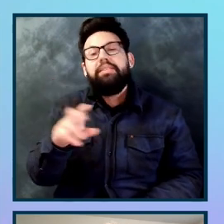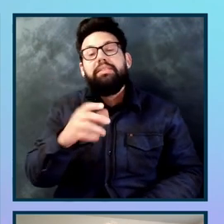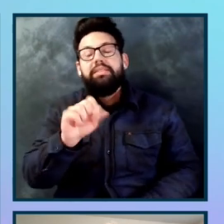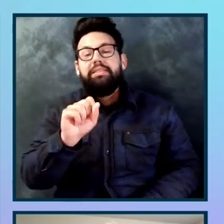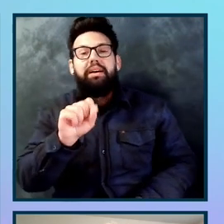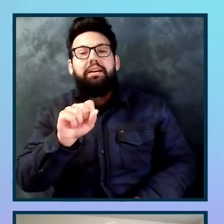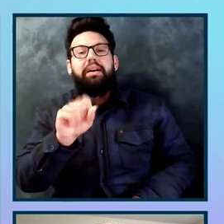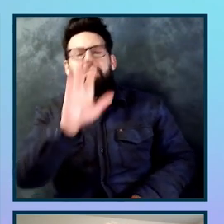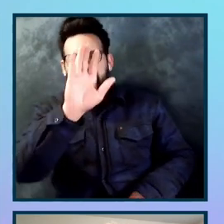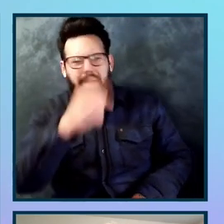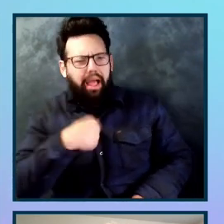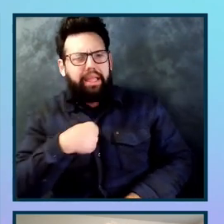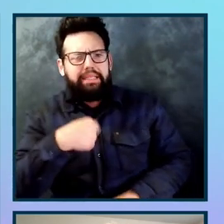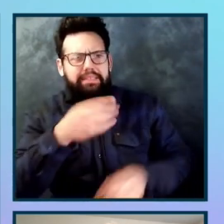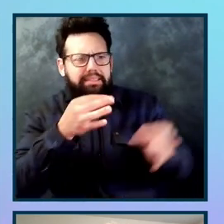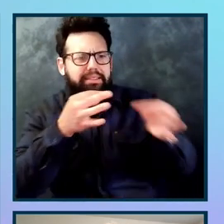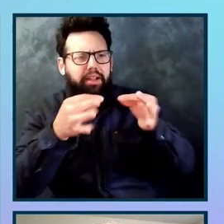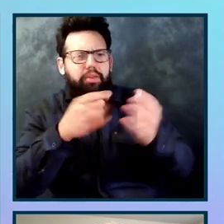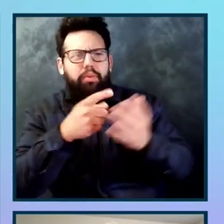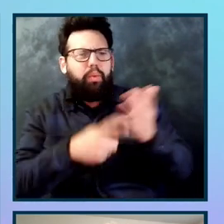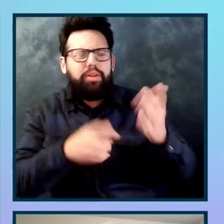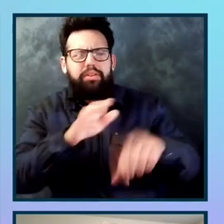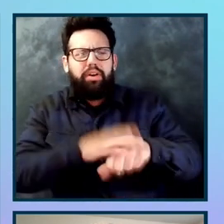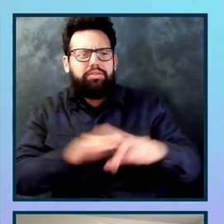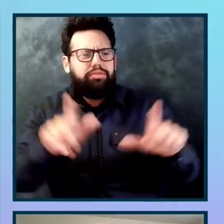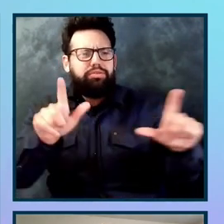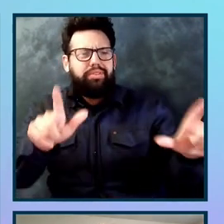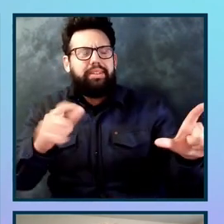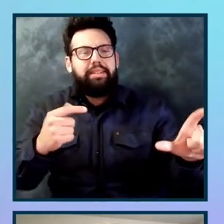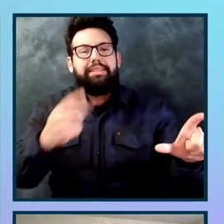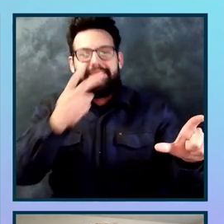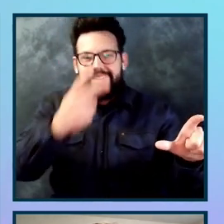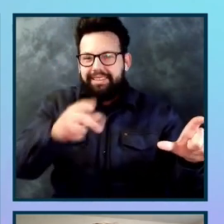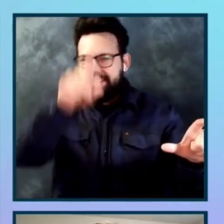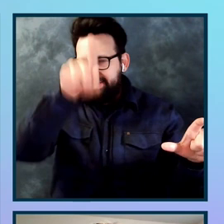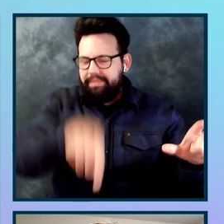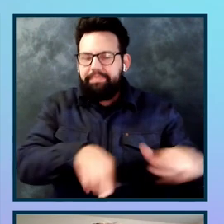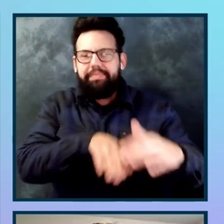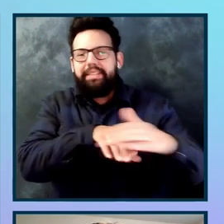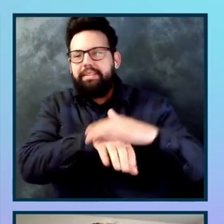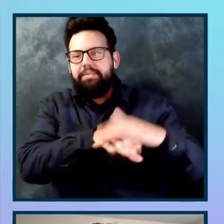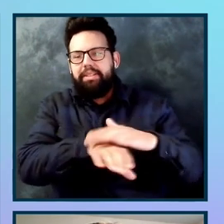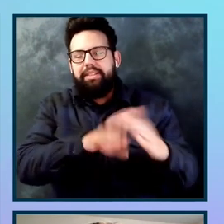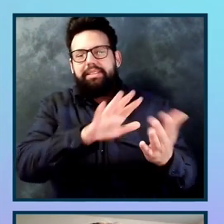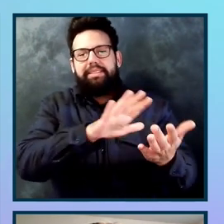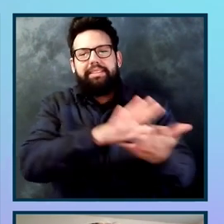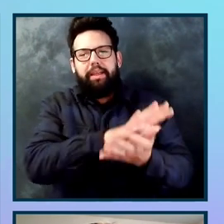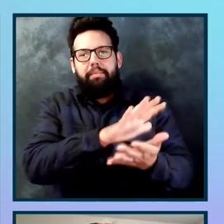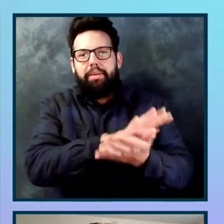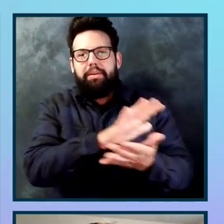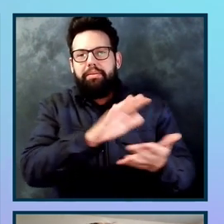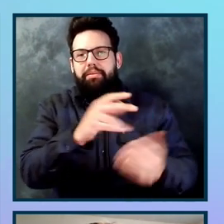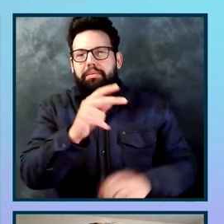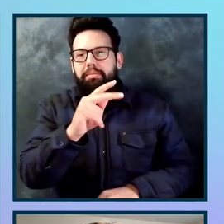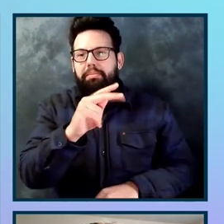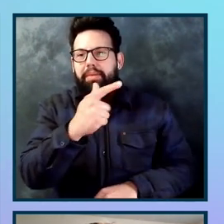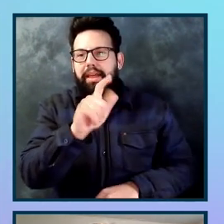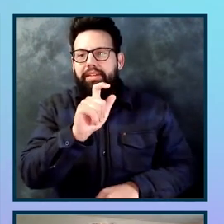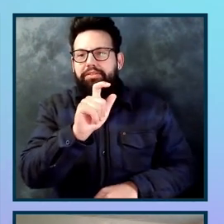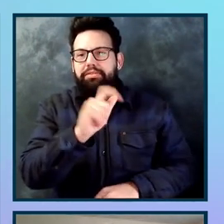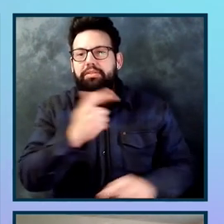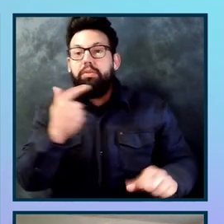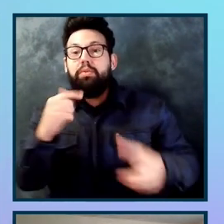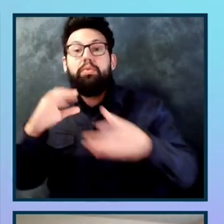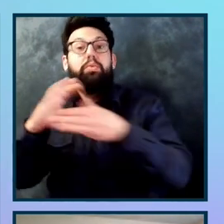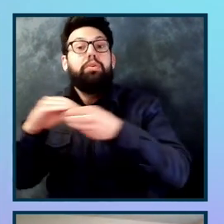So we're still looking at the accessibility statement page. The floating action button for the